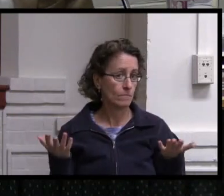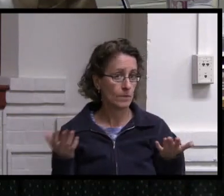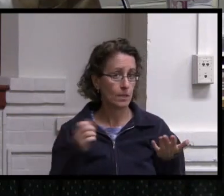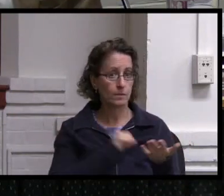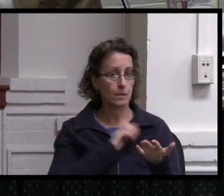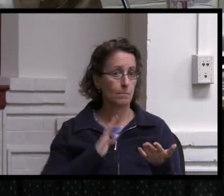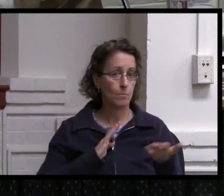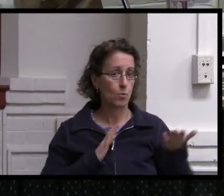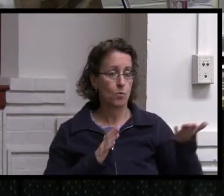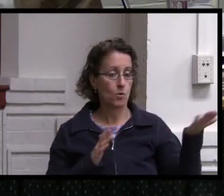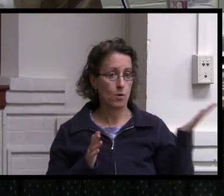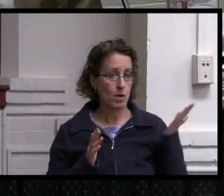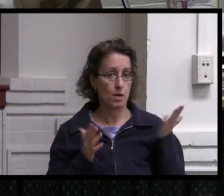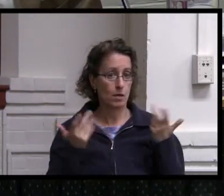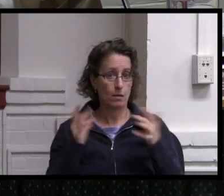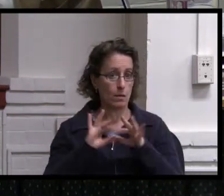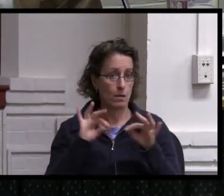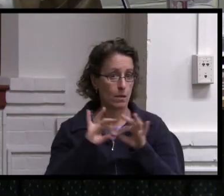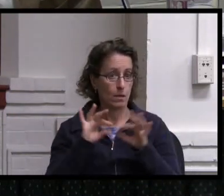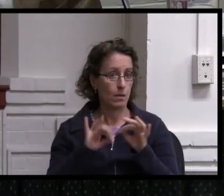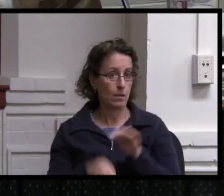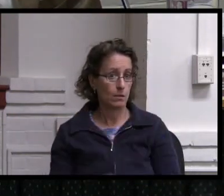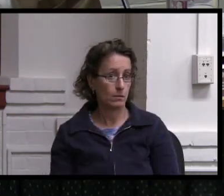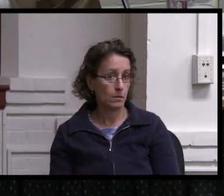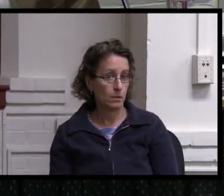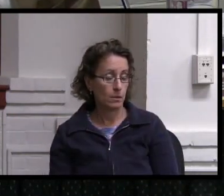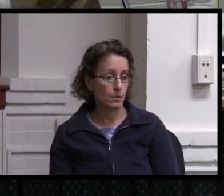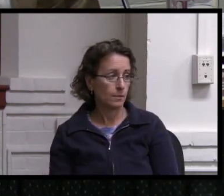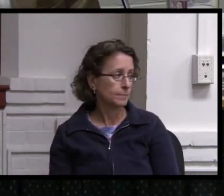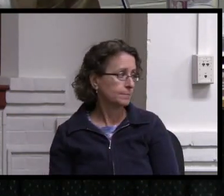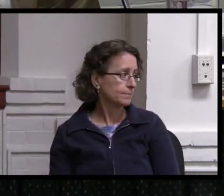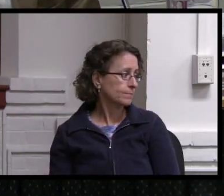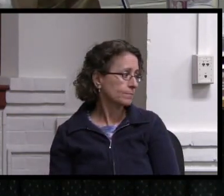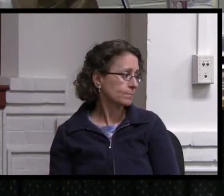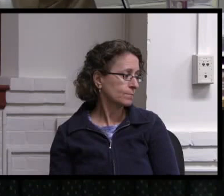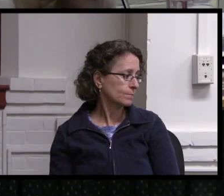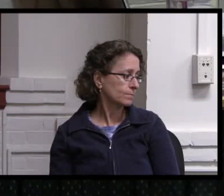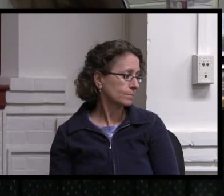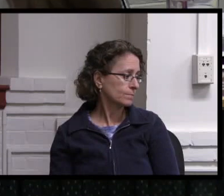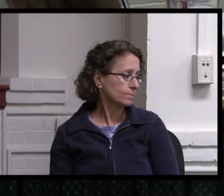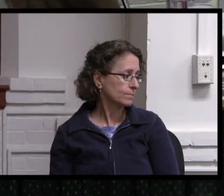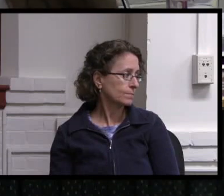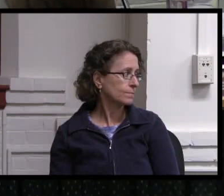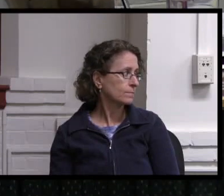select board think about that or other things that you'd like to see come out of this.